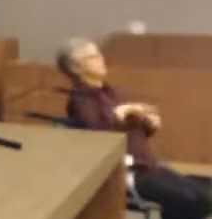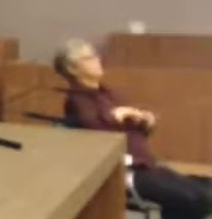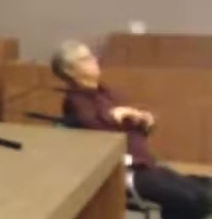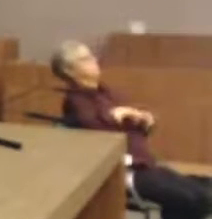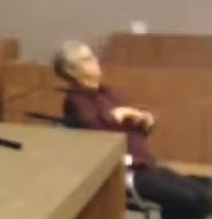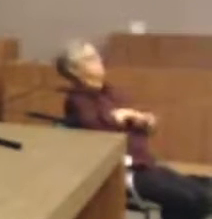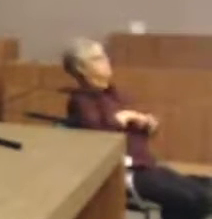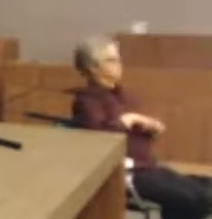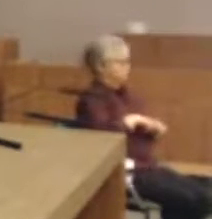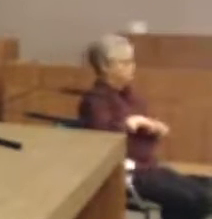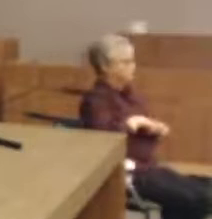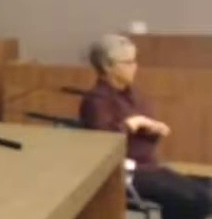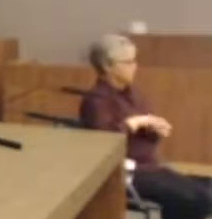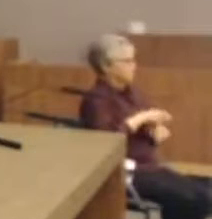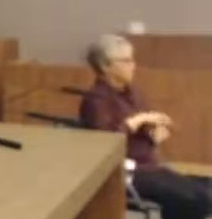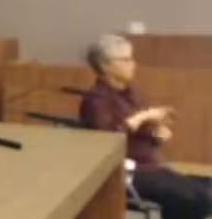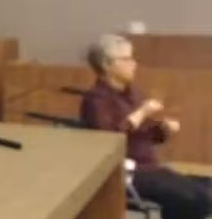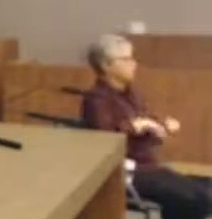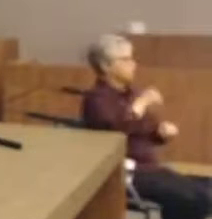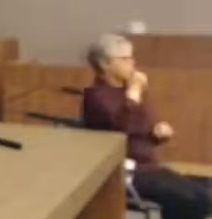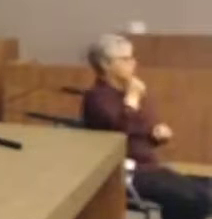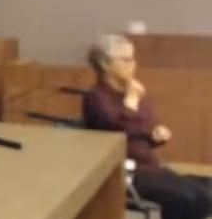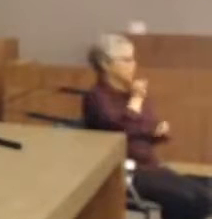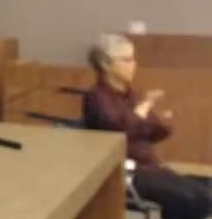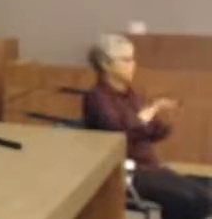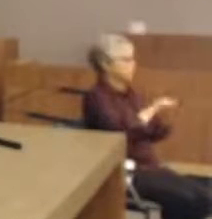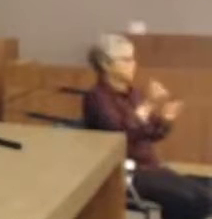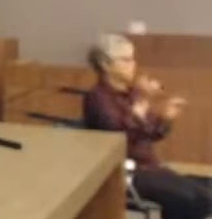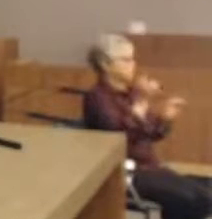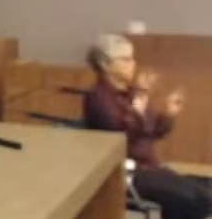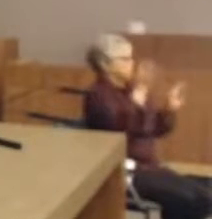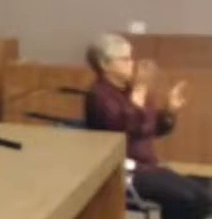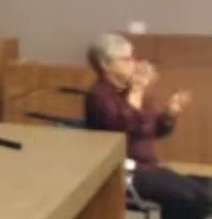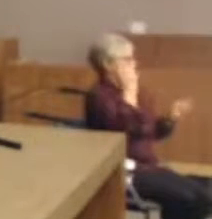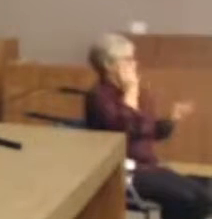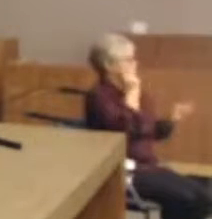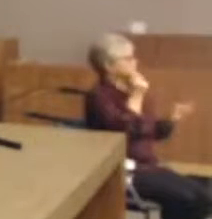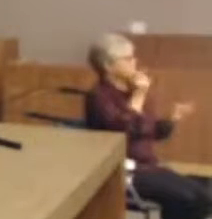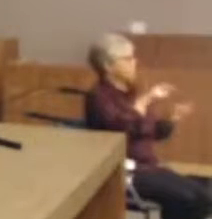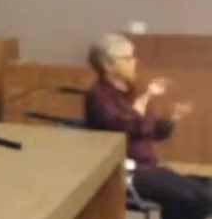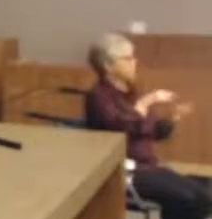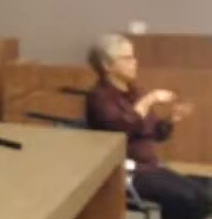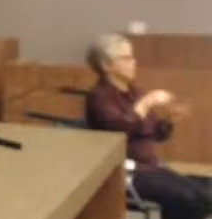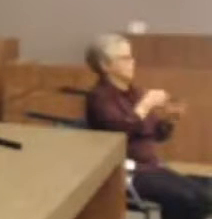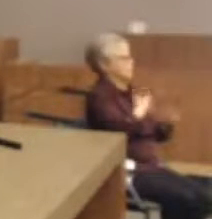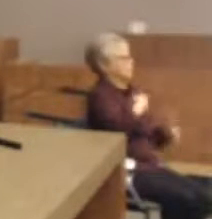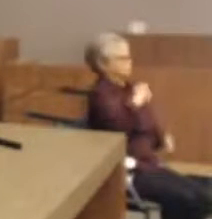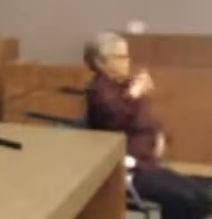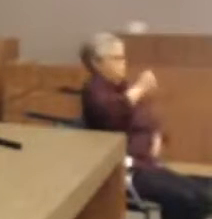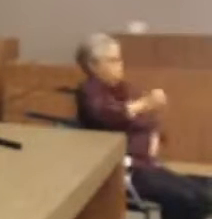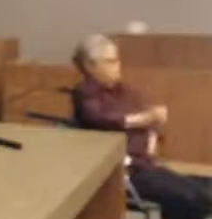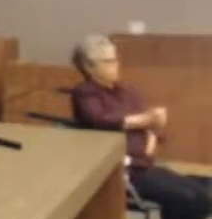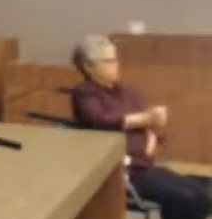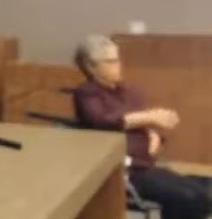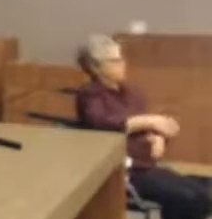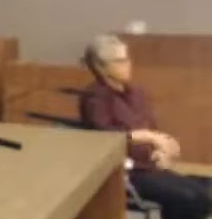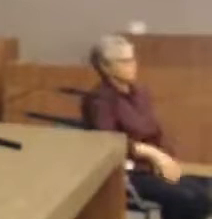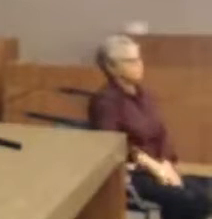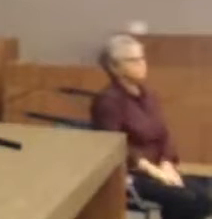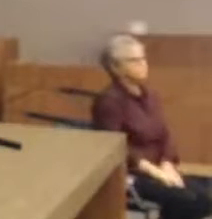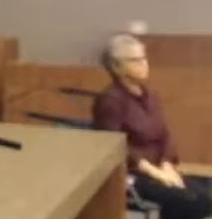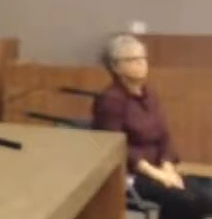tolerate it, so they had to remove themselves from it consciously or unconsciously so that they couldn't see what was going on.